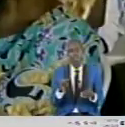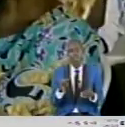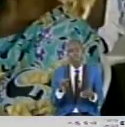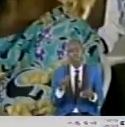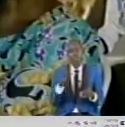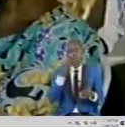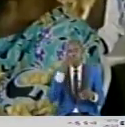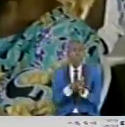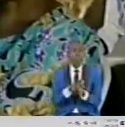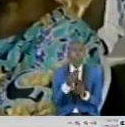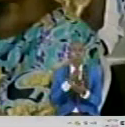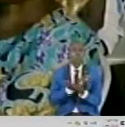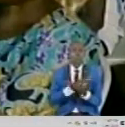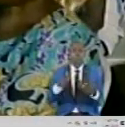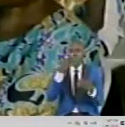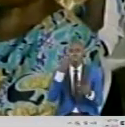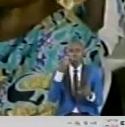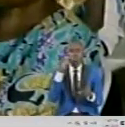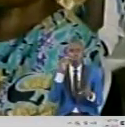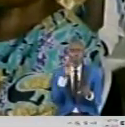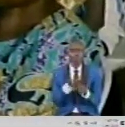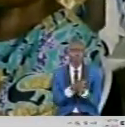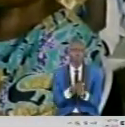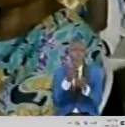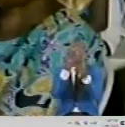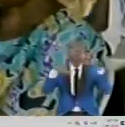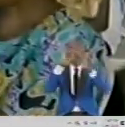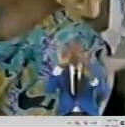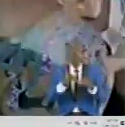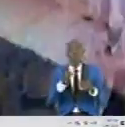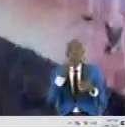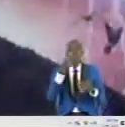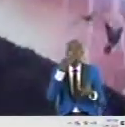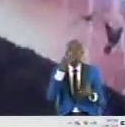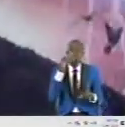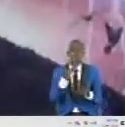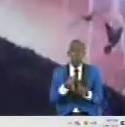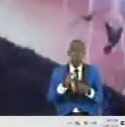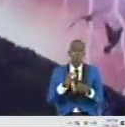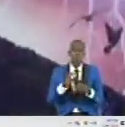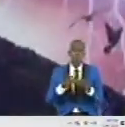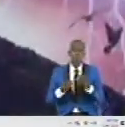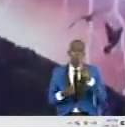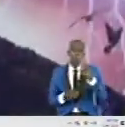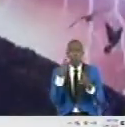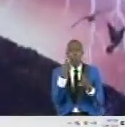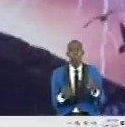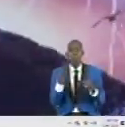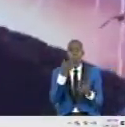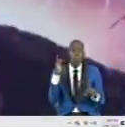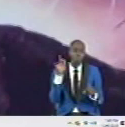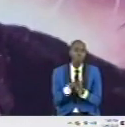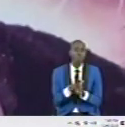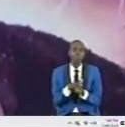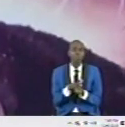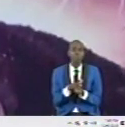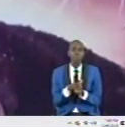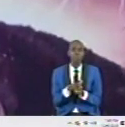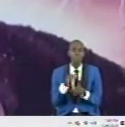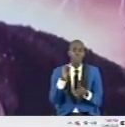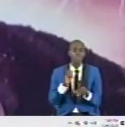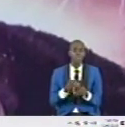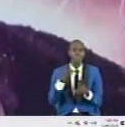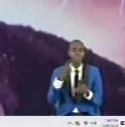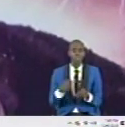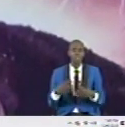Heavenly Covenant number one number one the promise benefits in the healing